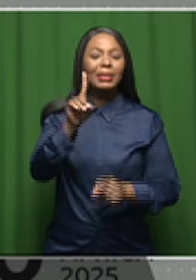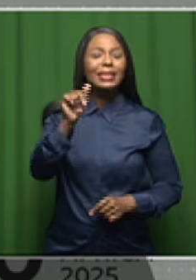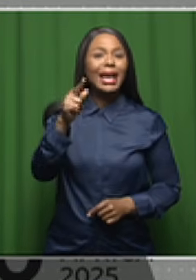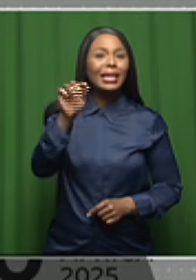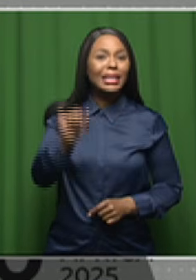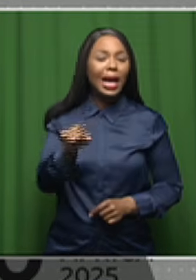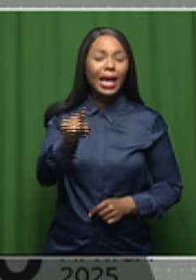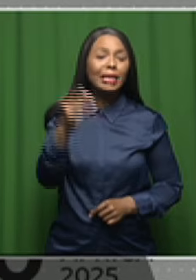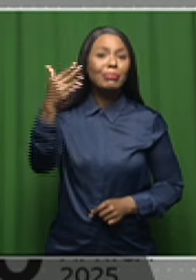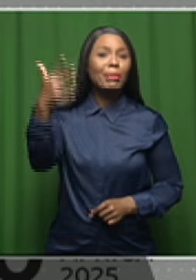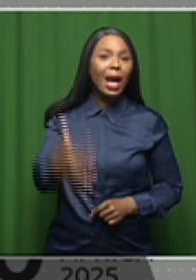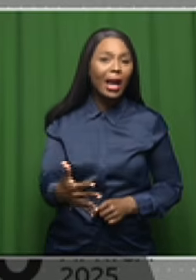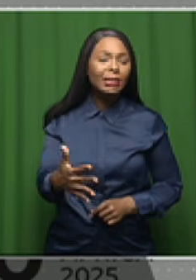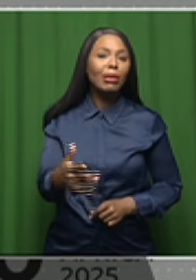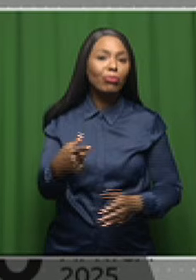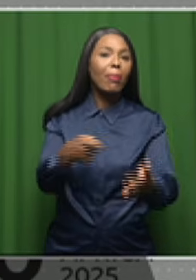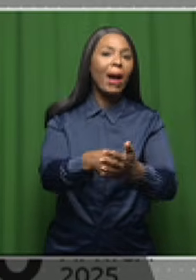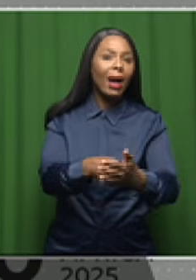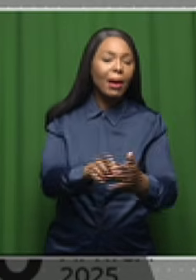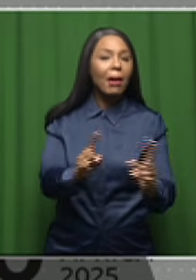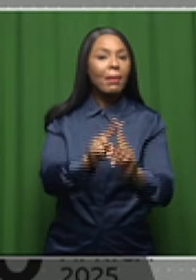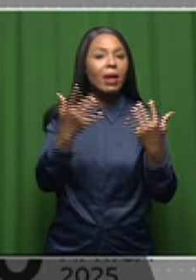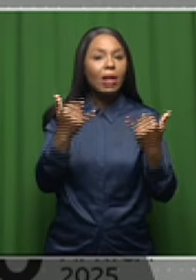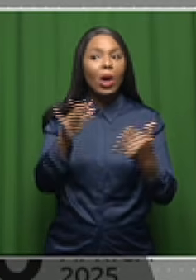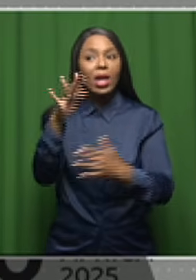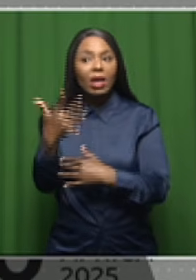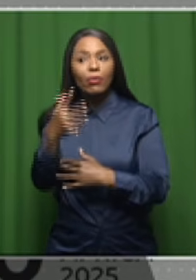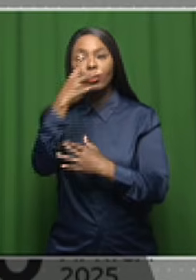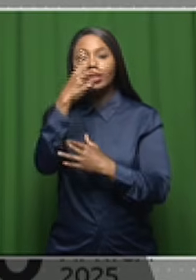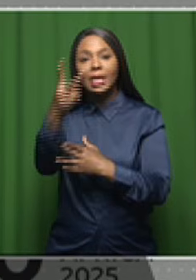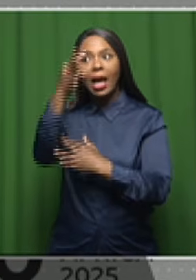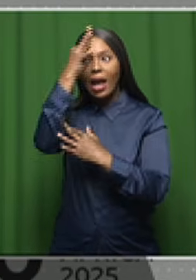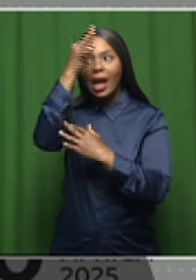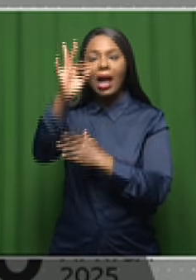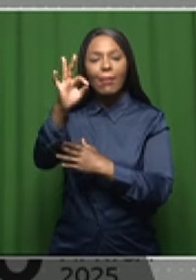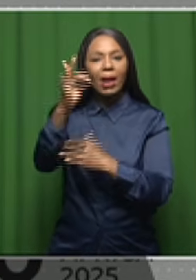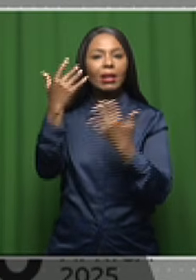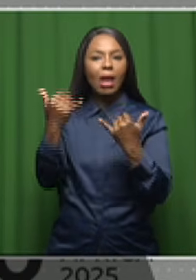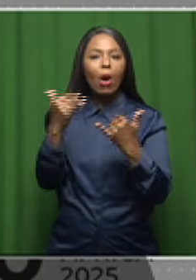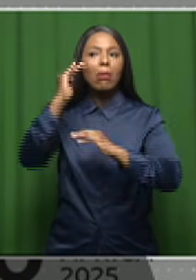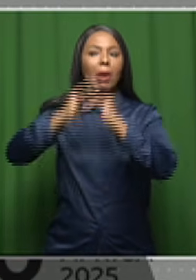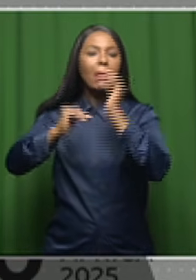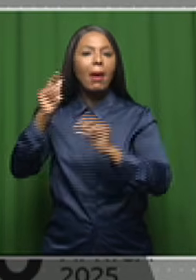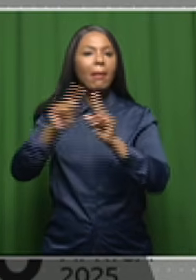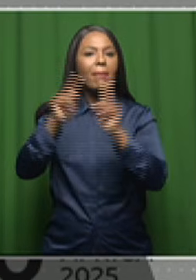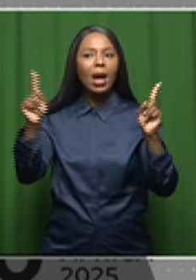part of it, the issue of digital public infrastructure, without the proper digital